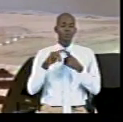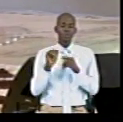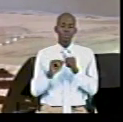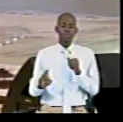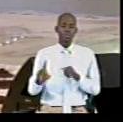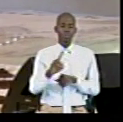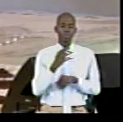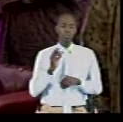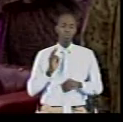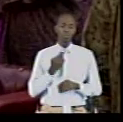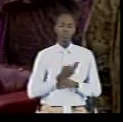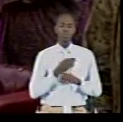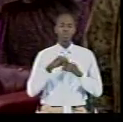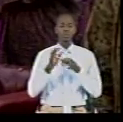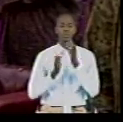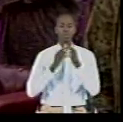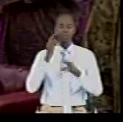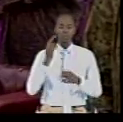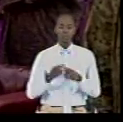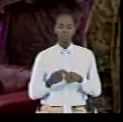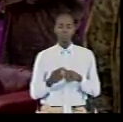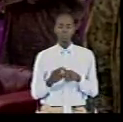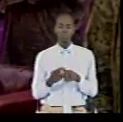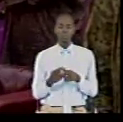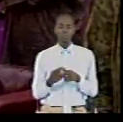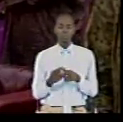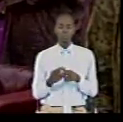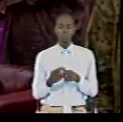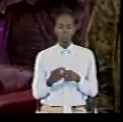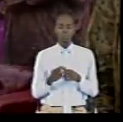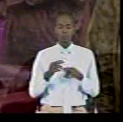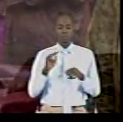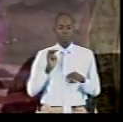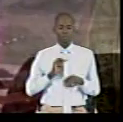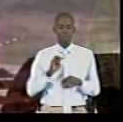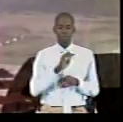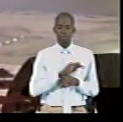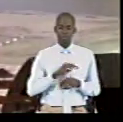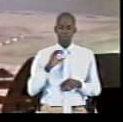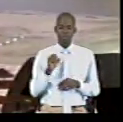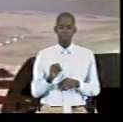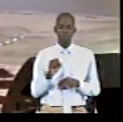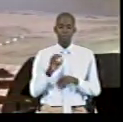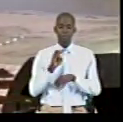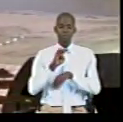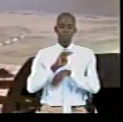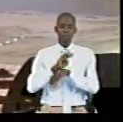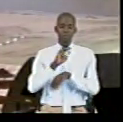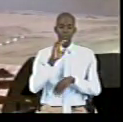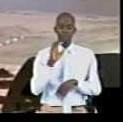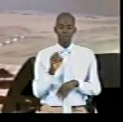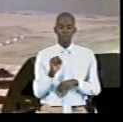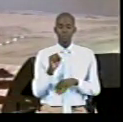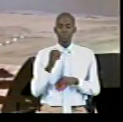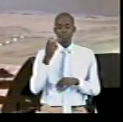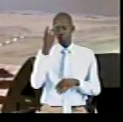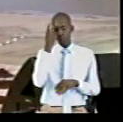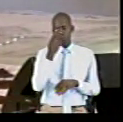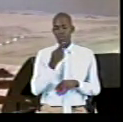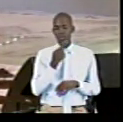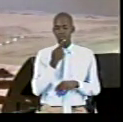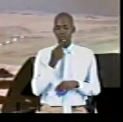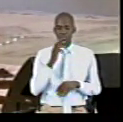in Jesus' name. Members, ministers, parents,